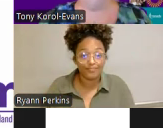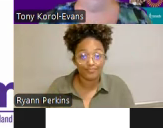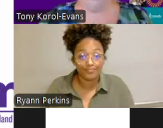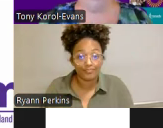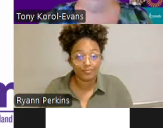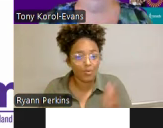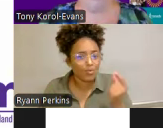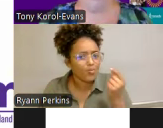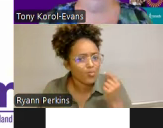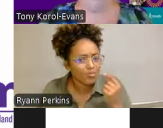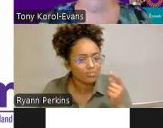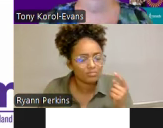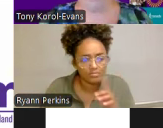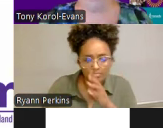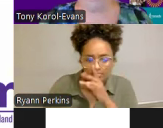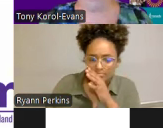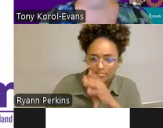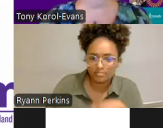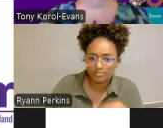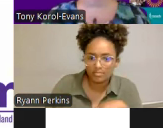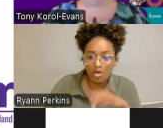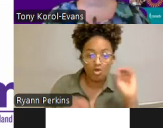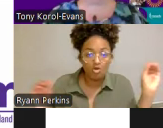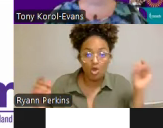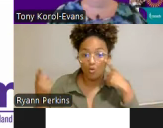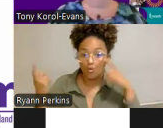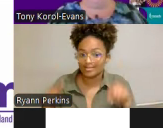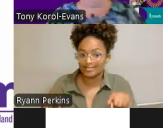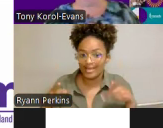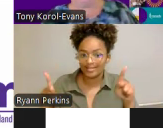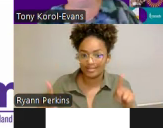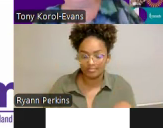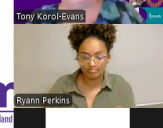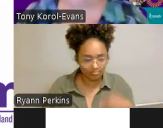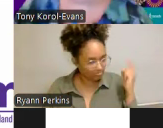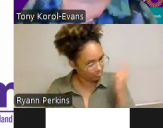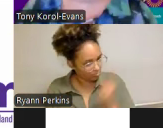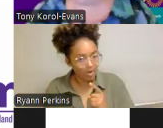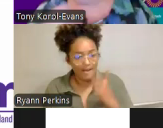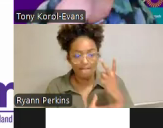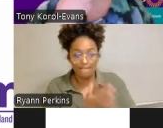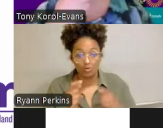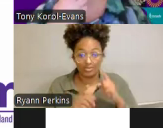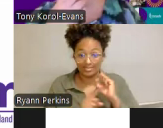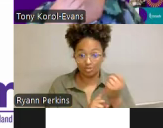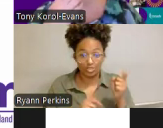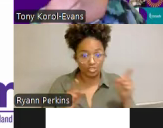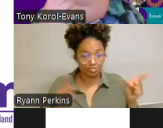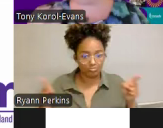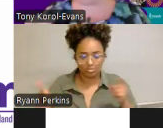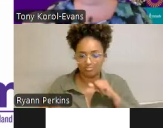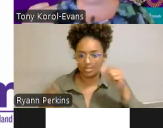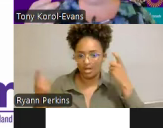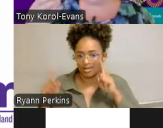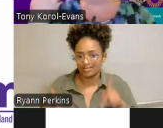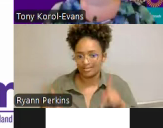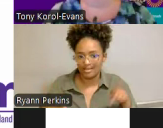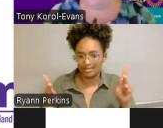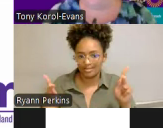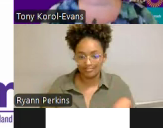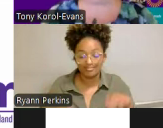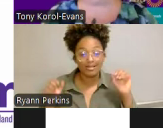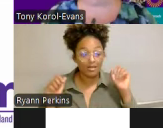Huh? There is no consent. No consent, right. Both of them are not consensual. They can both be life-threatening.